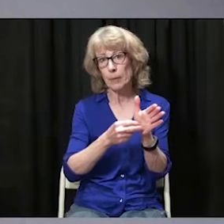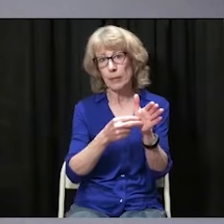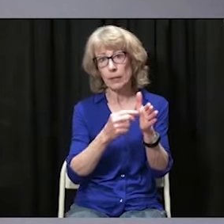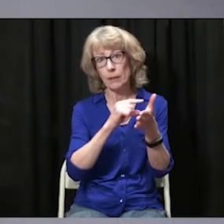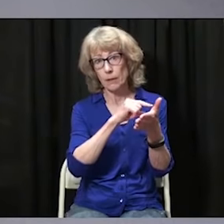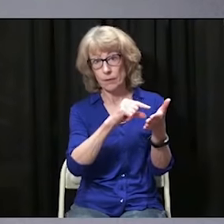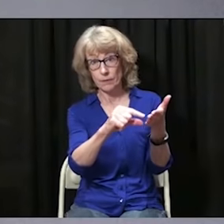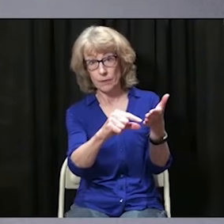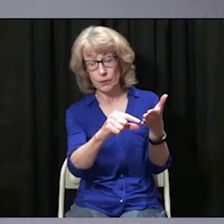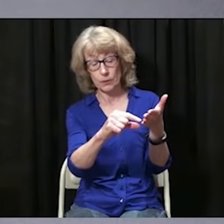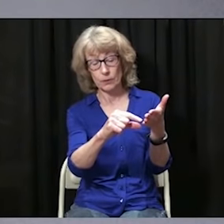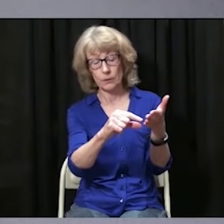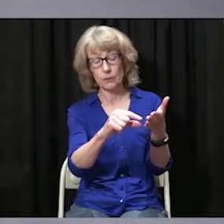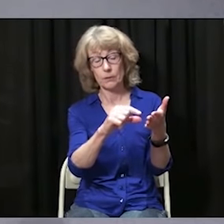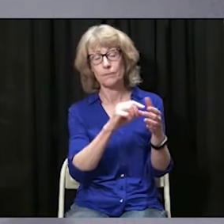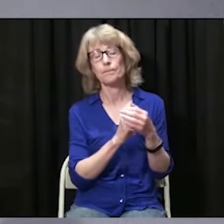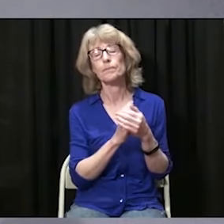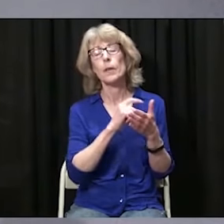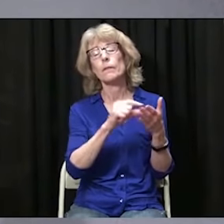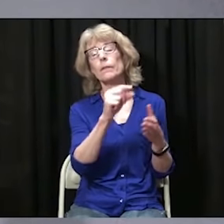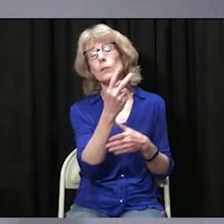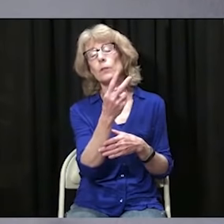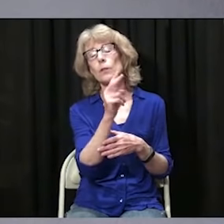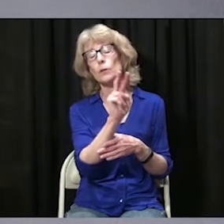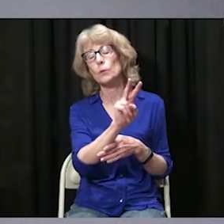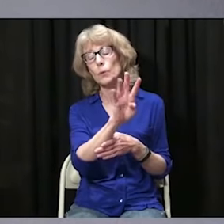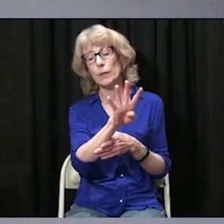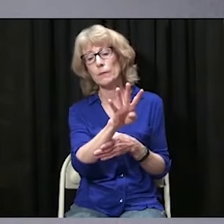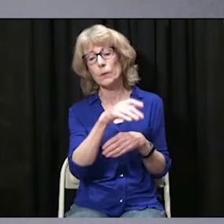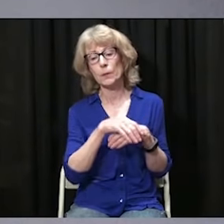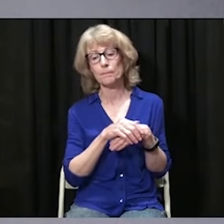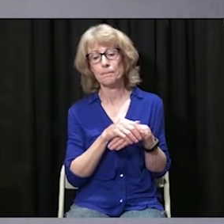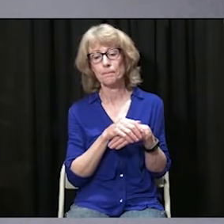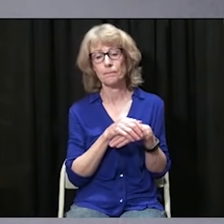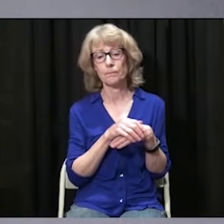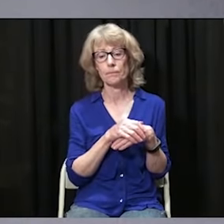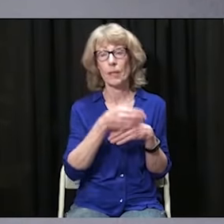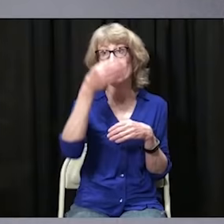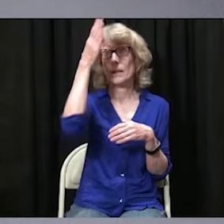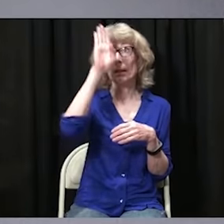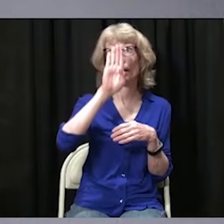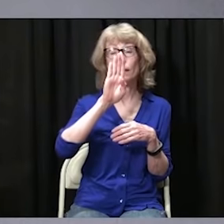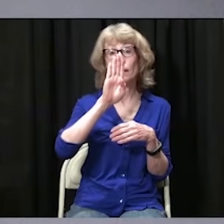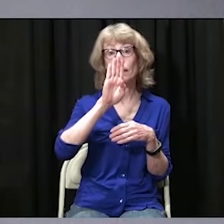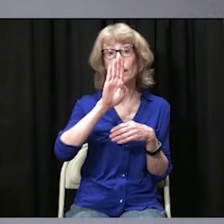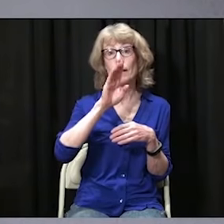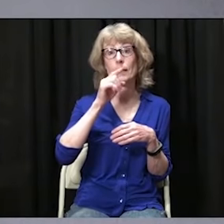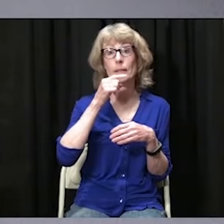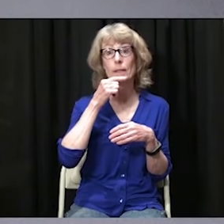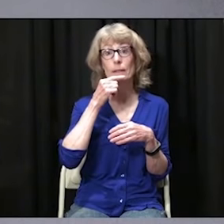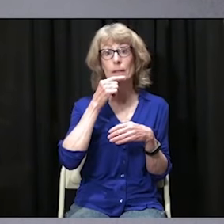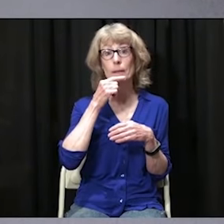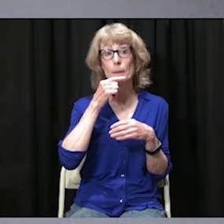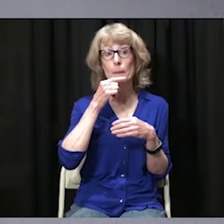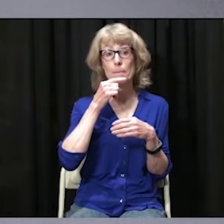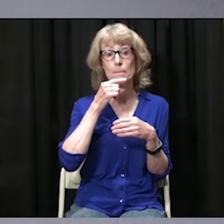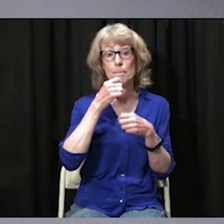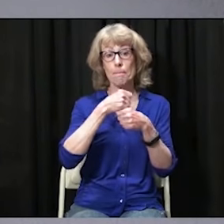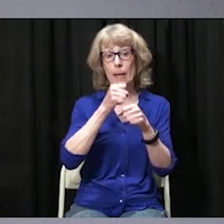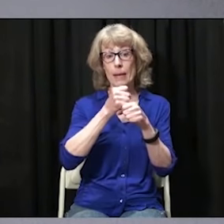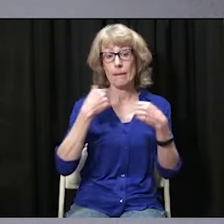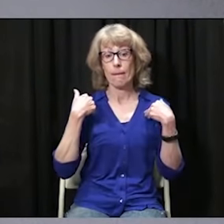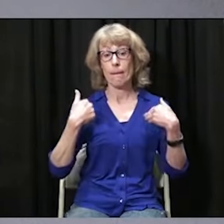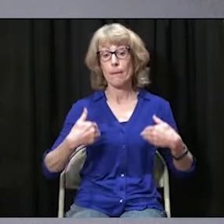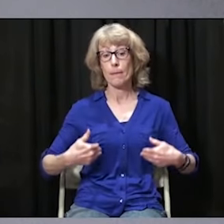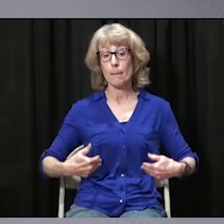24, Paul says this, but God has put the body